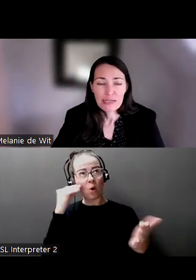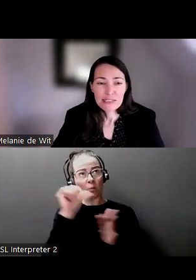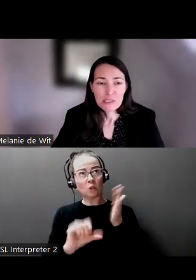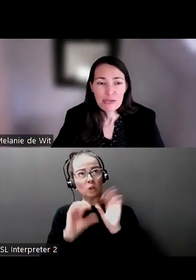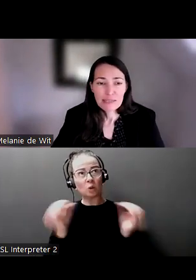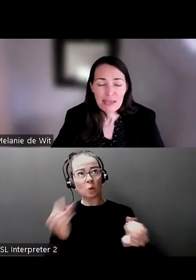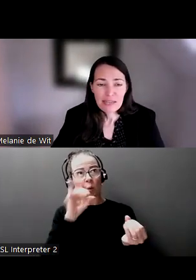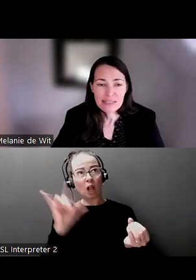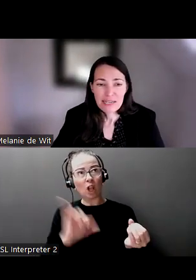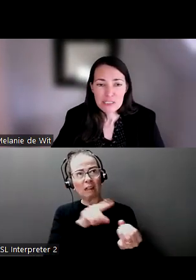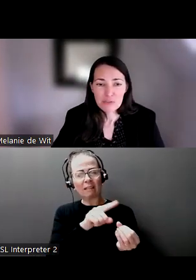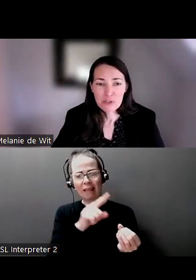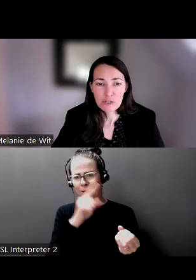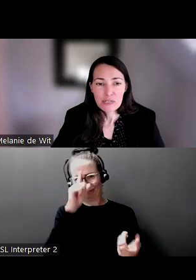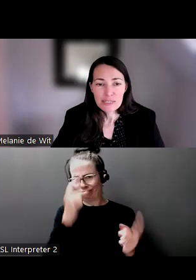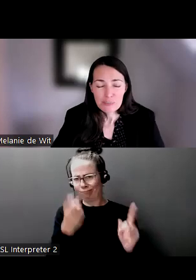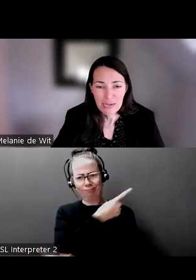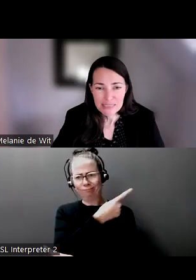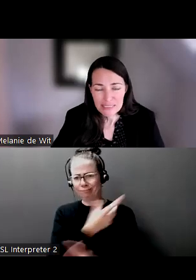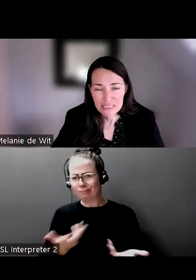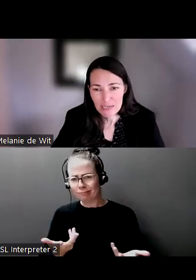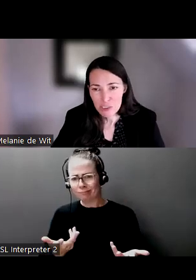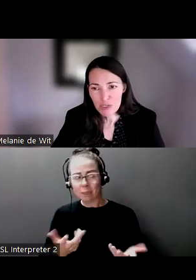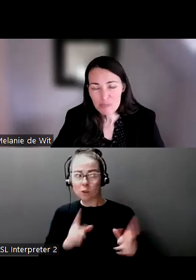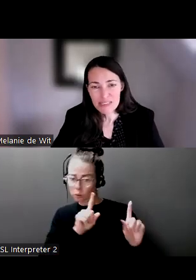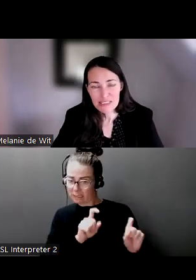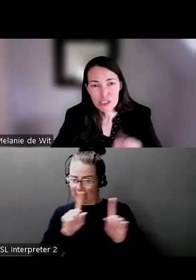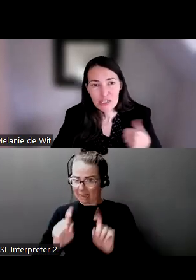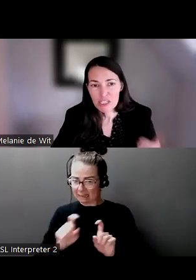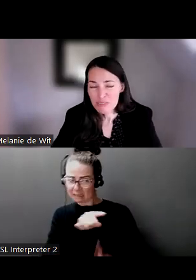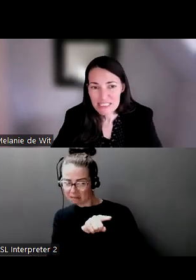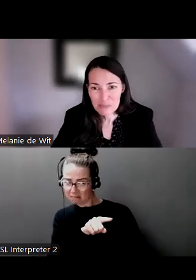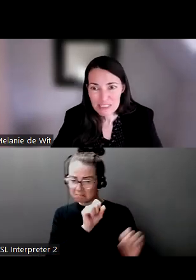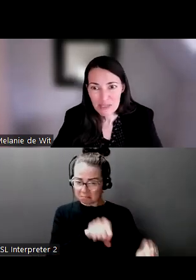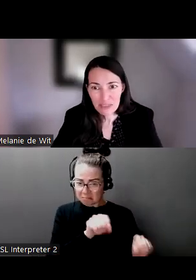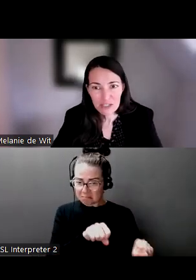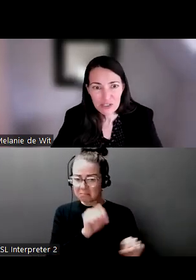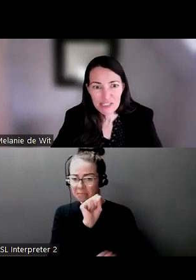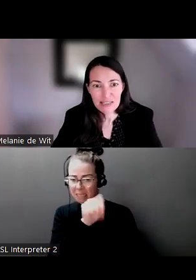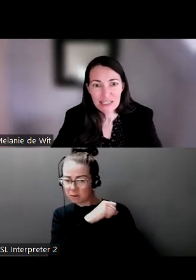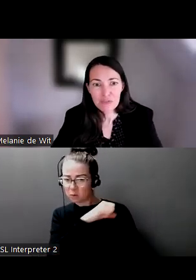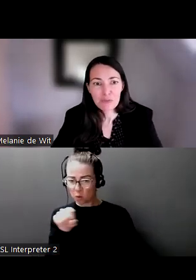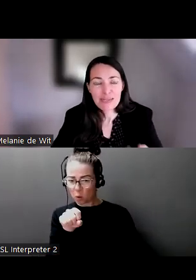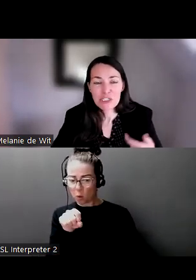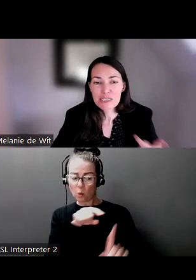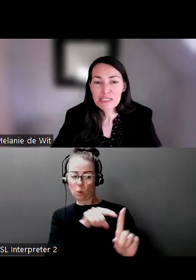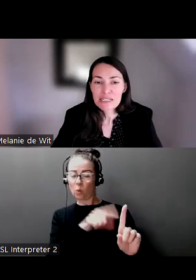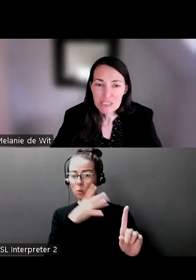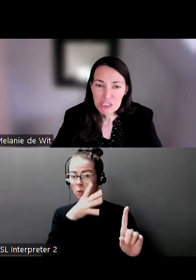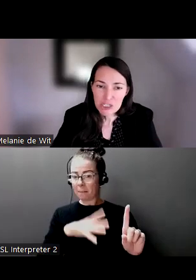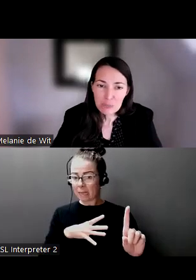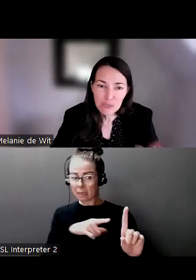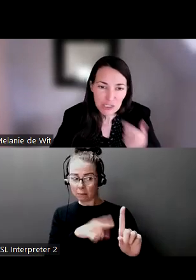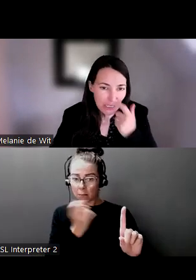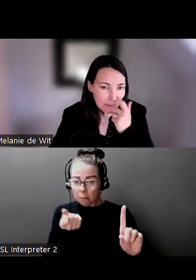surgery? And so again, that test for capacity to make a treatment decision, does Miss Smith understand the information?